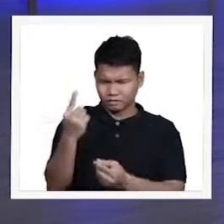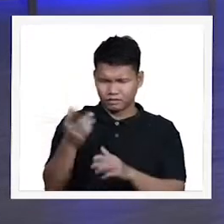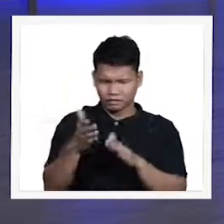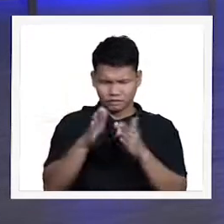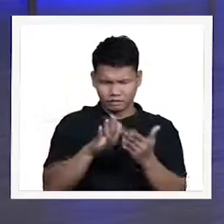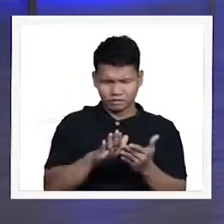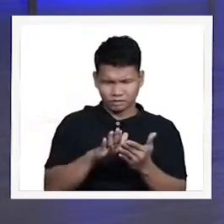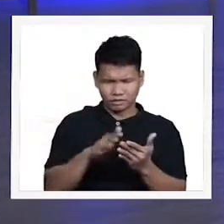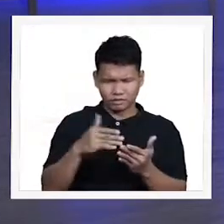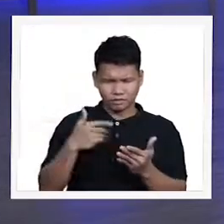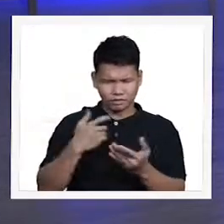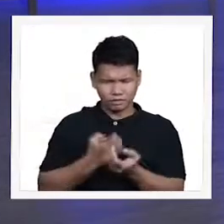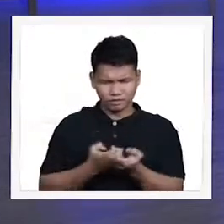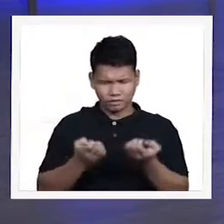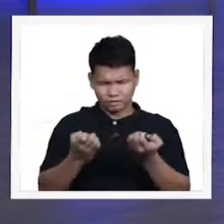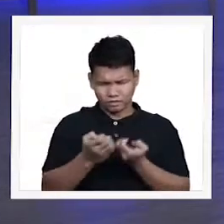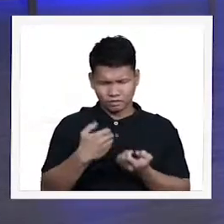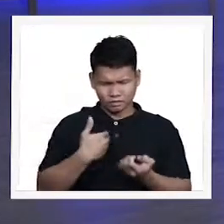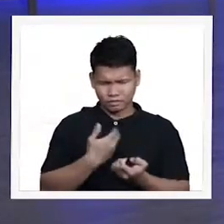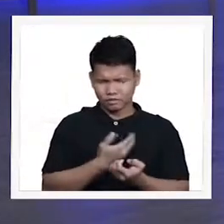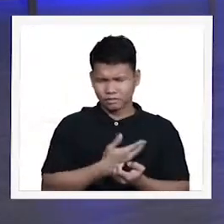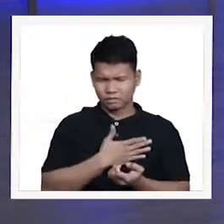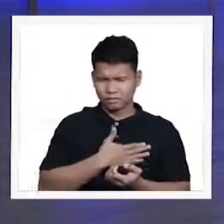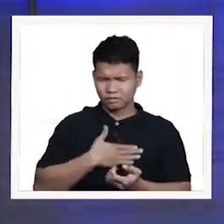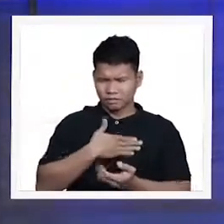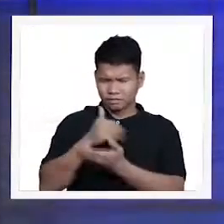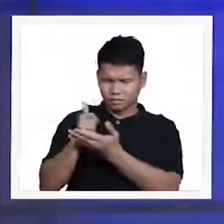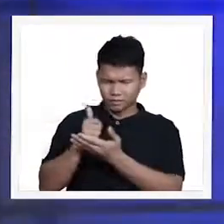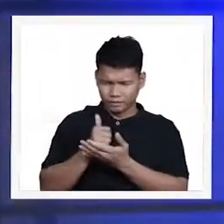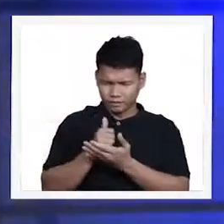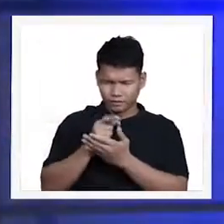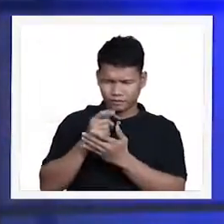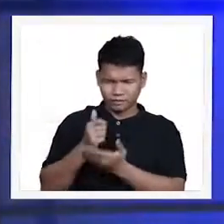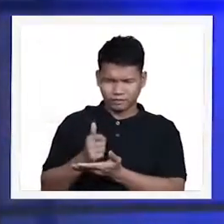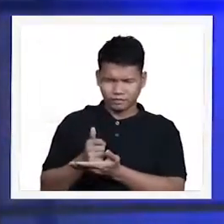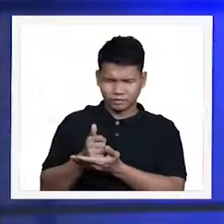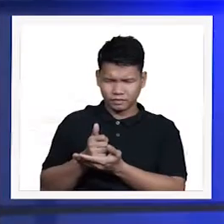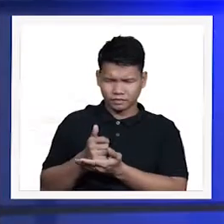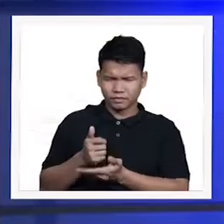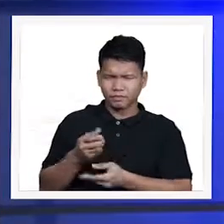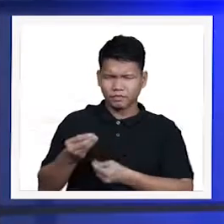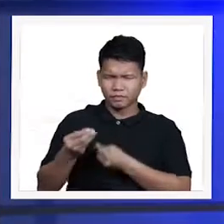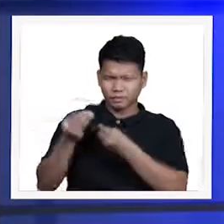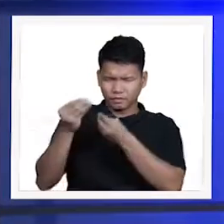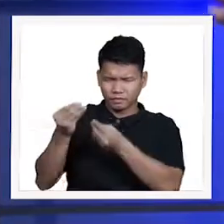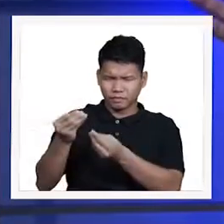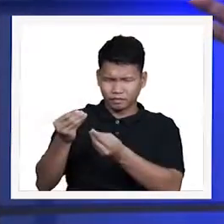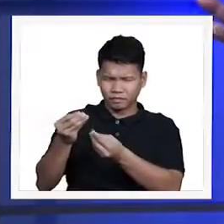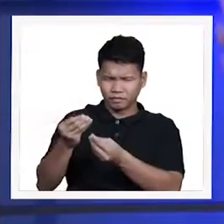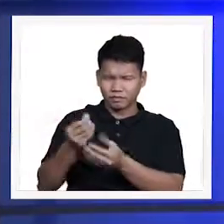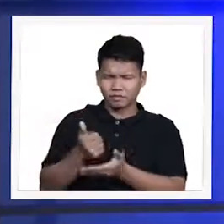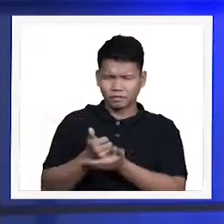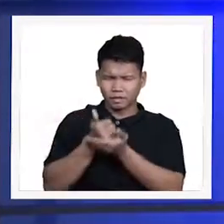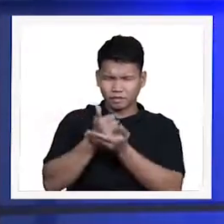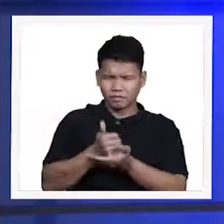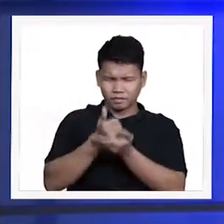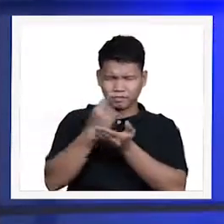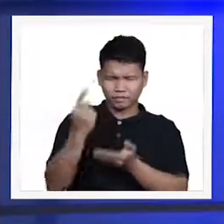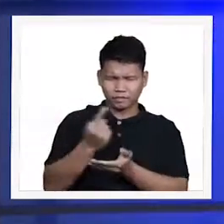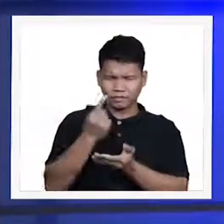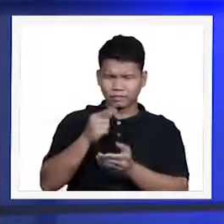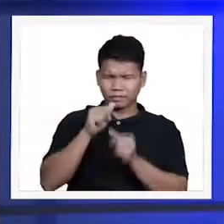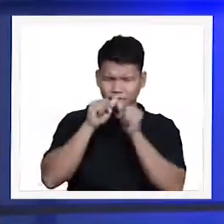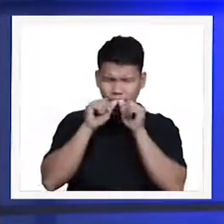help us to be faithful in returning our tithe and giving our offering bless all our listeners